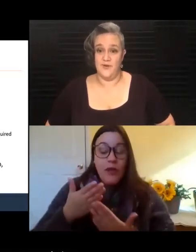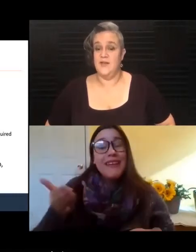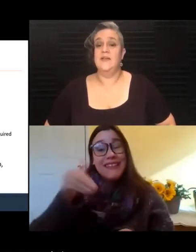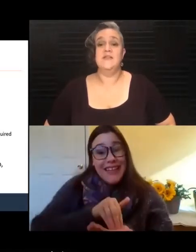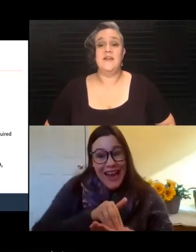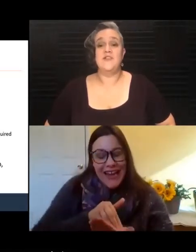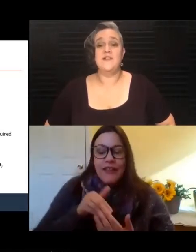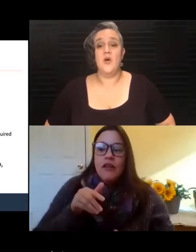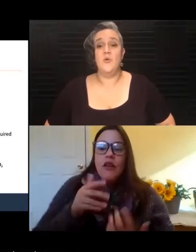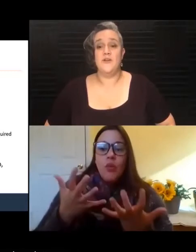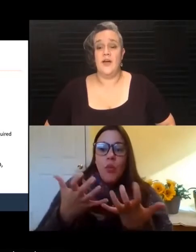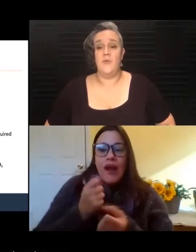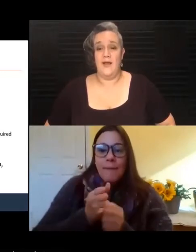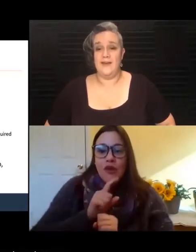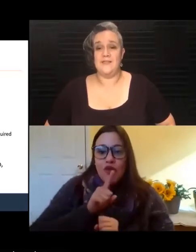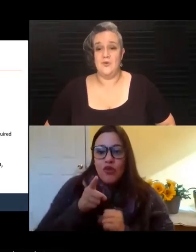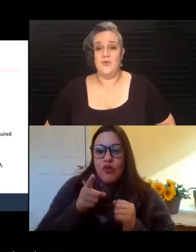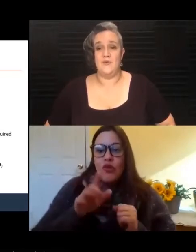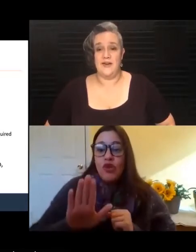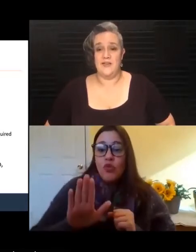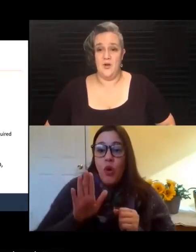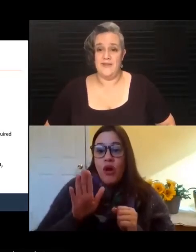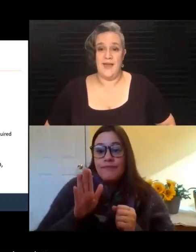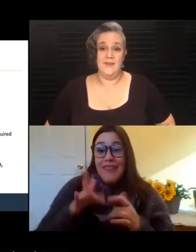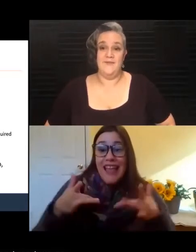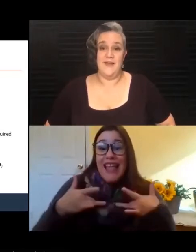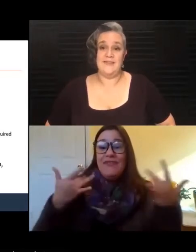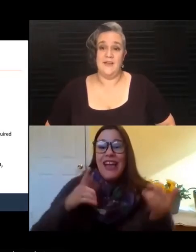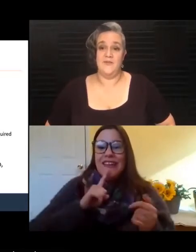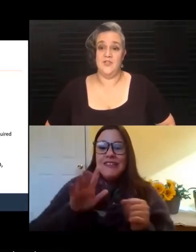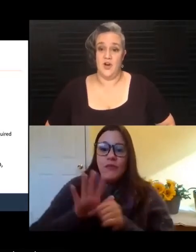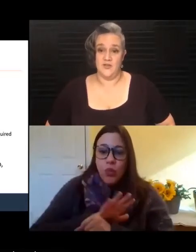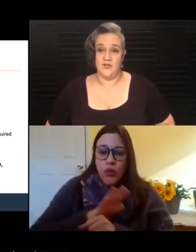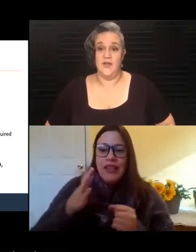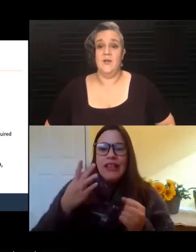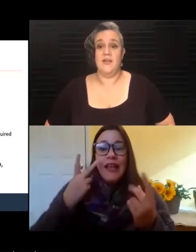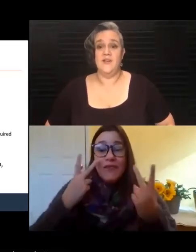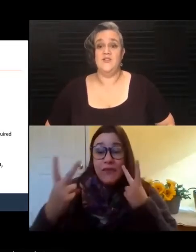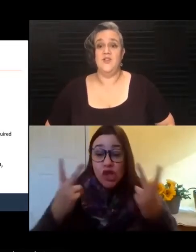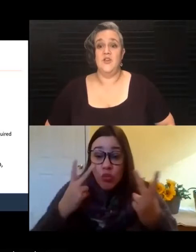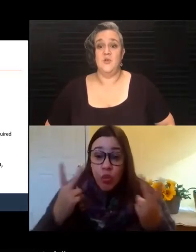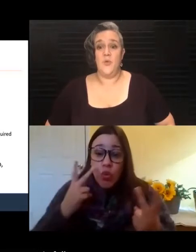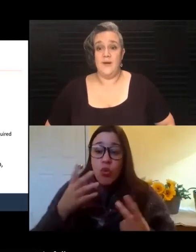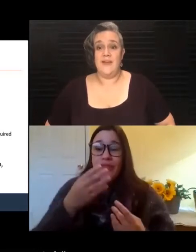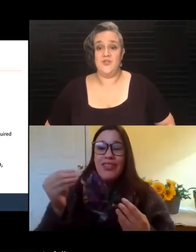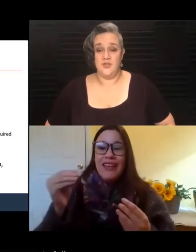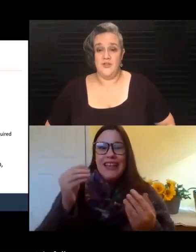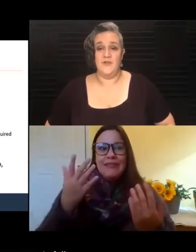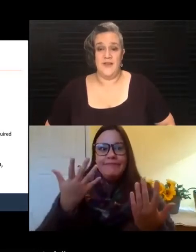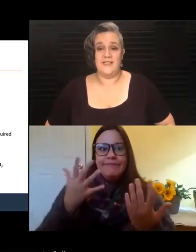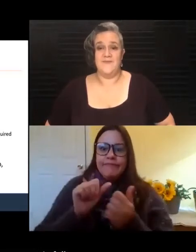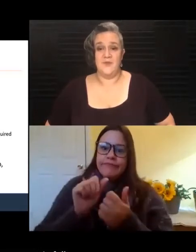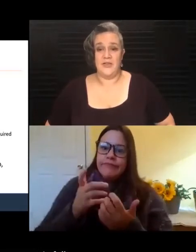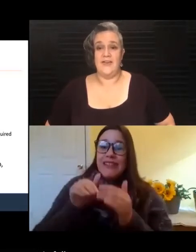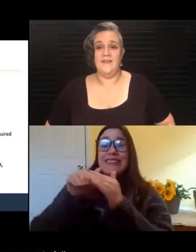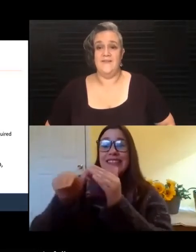forth, to make sure that's all worked out well and is smooth and ready to go by the time the event itself starts. Because you want to make sure that your